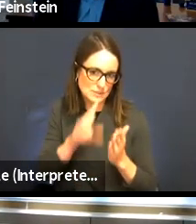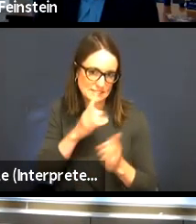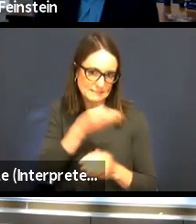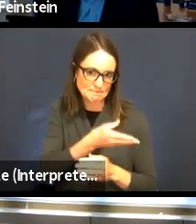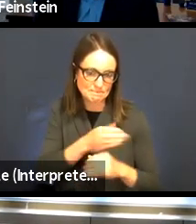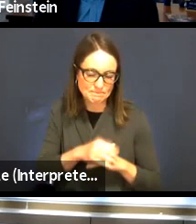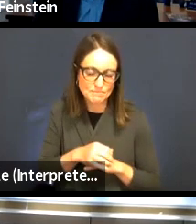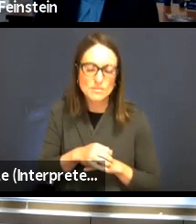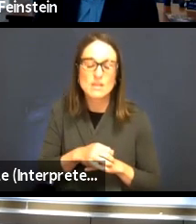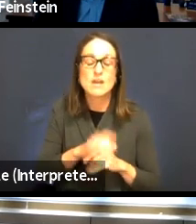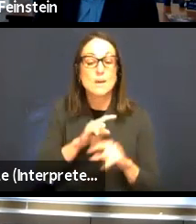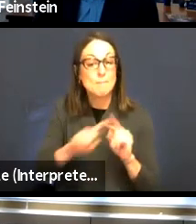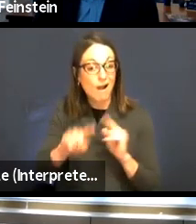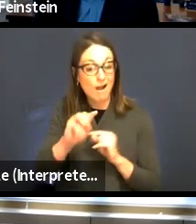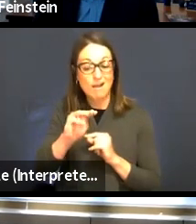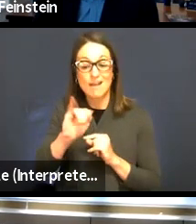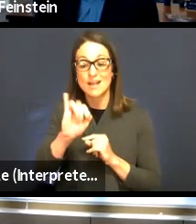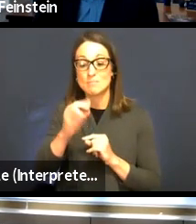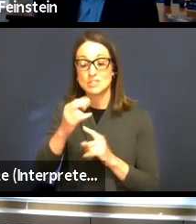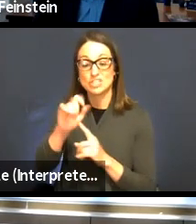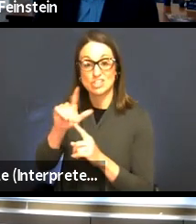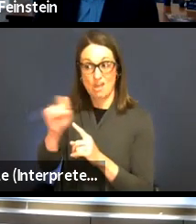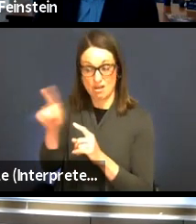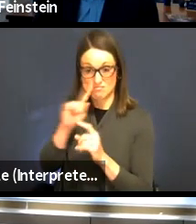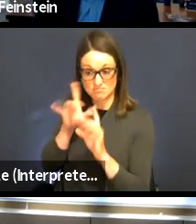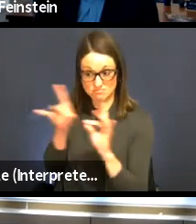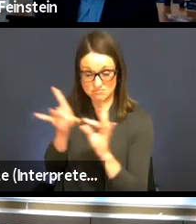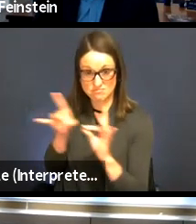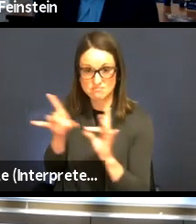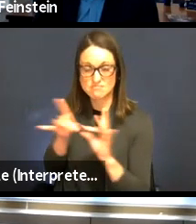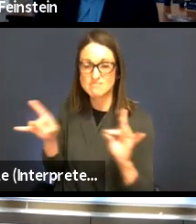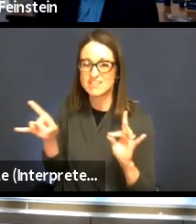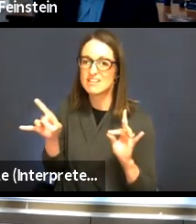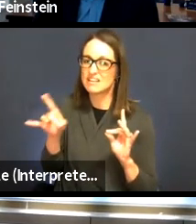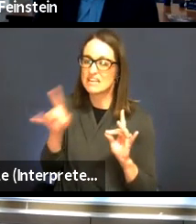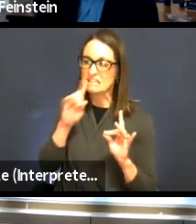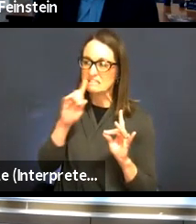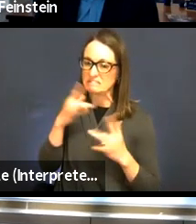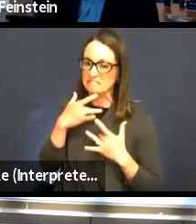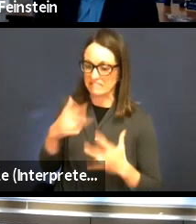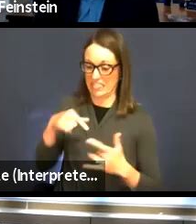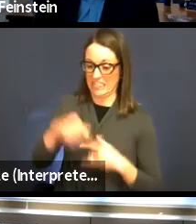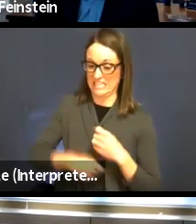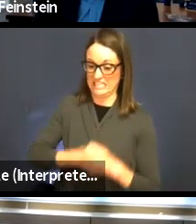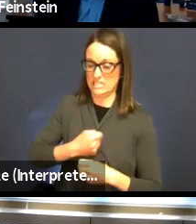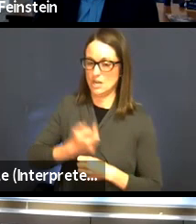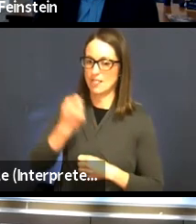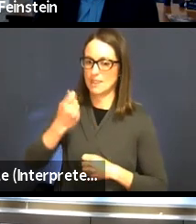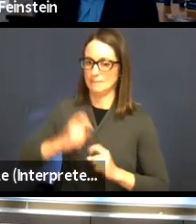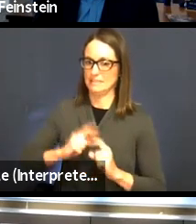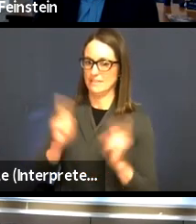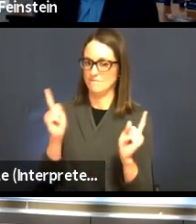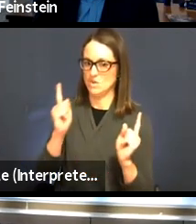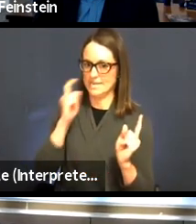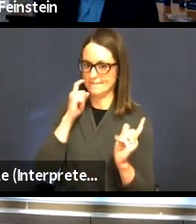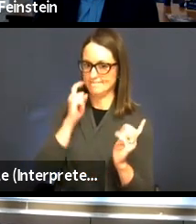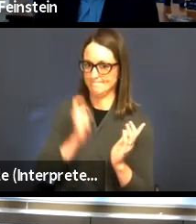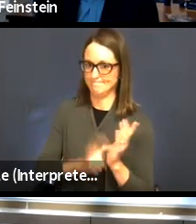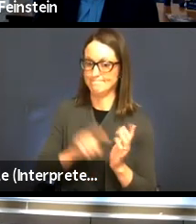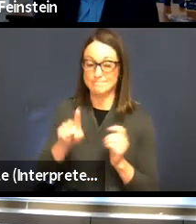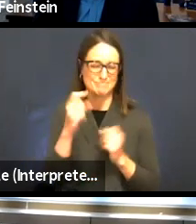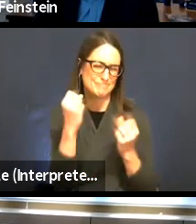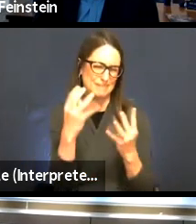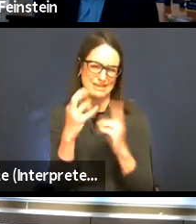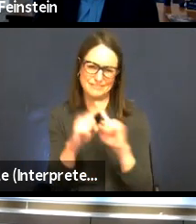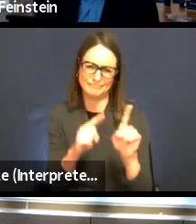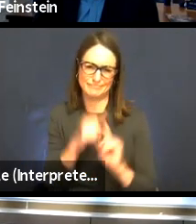as Michelle indicated, the patterns have been a little bit different this year for a number of reasons, but